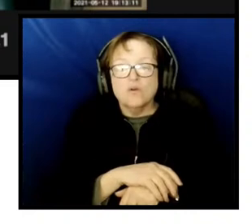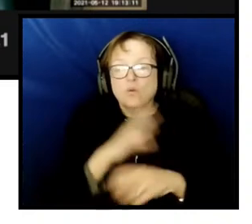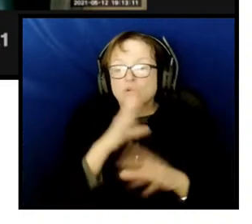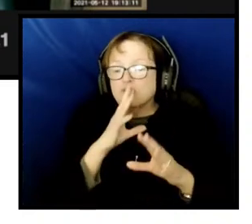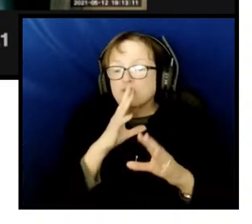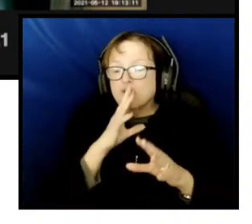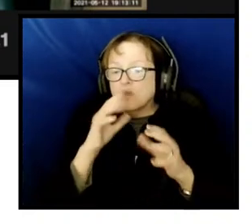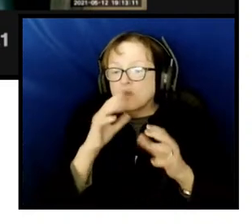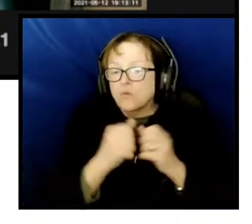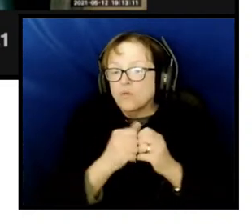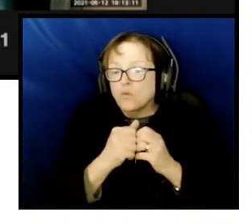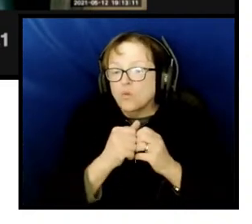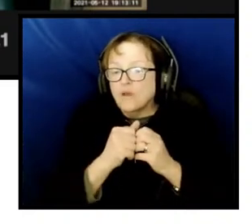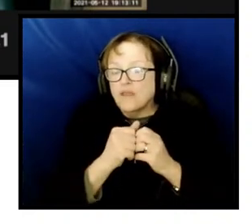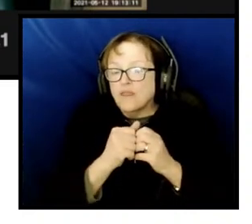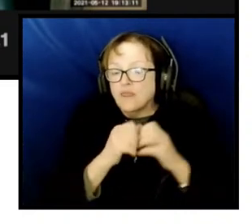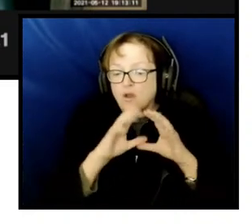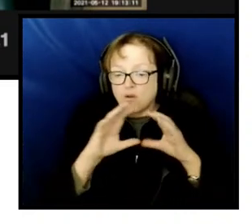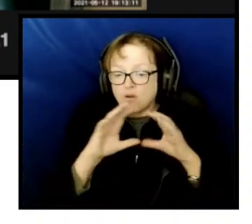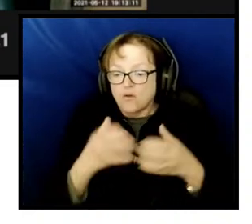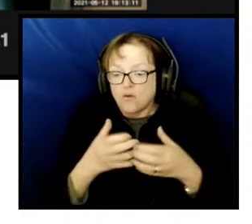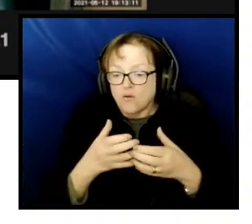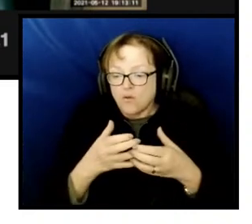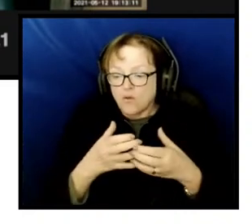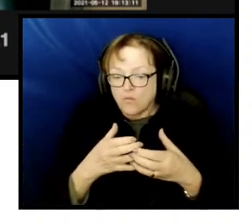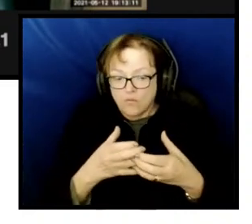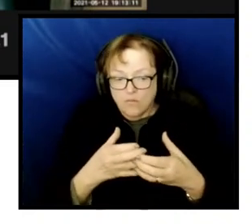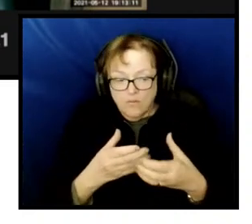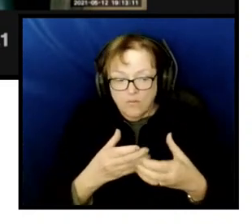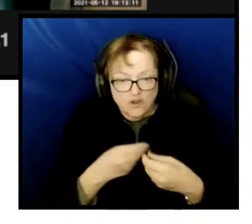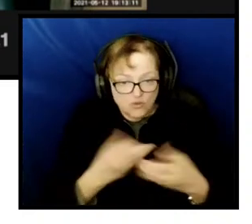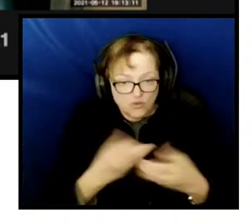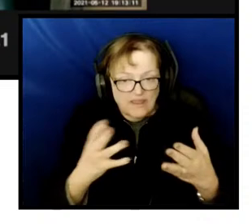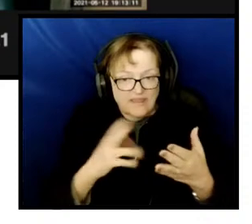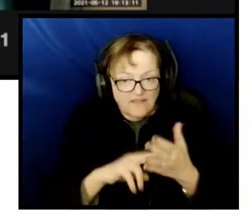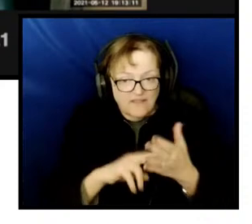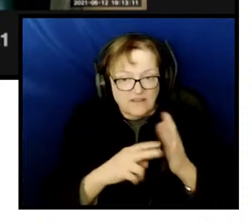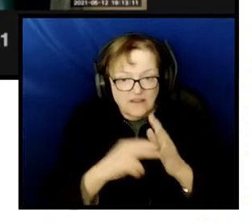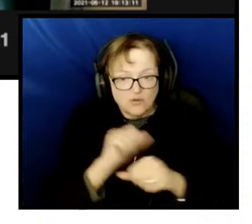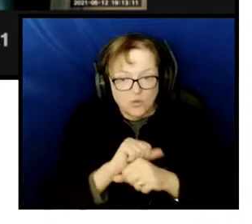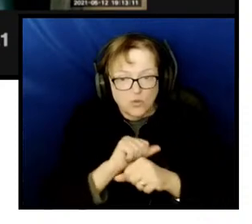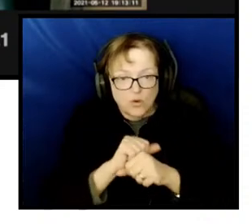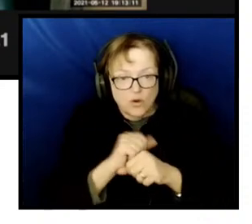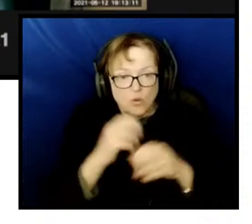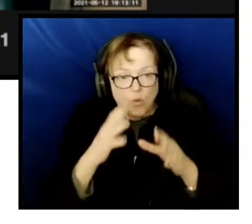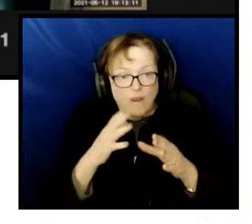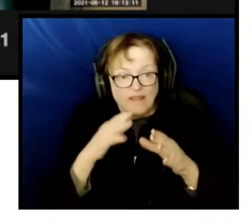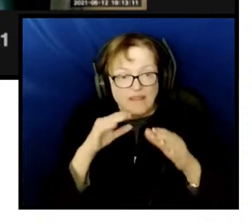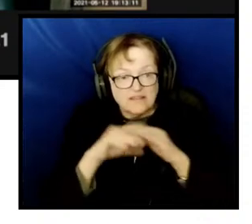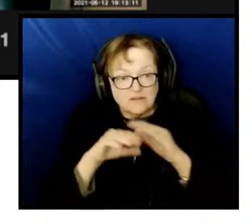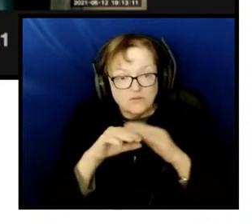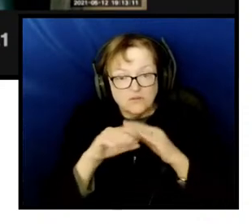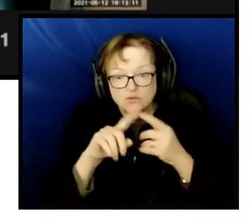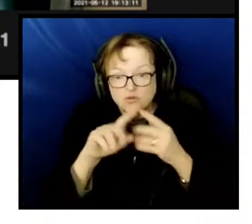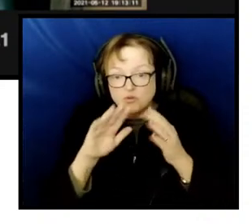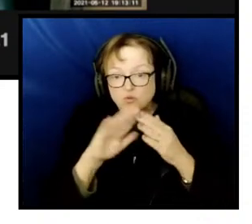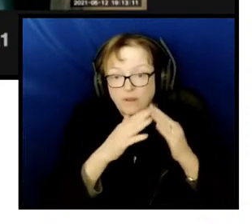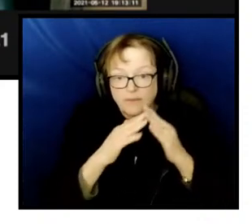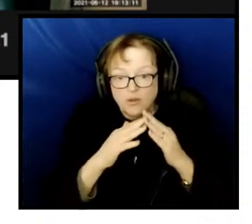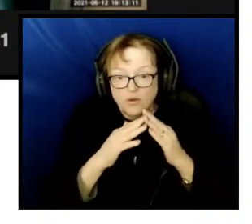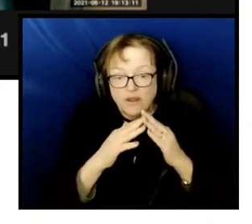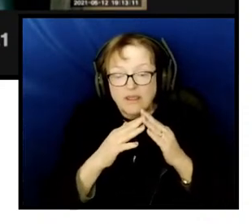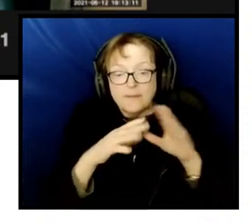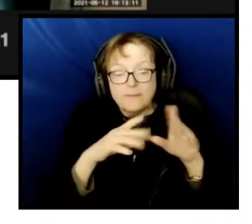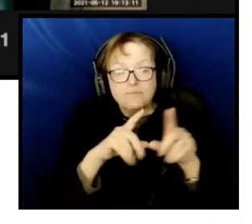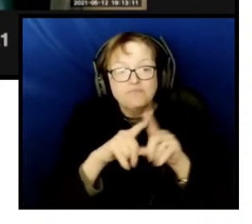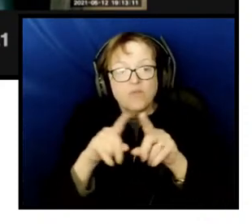We were speaking with our collective to give intentional work in a way that is accessible to community as well as